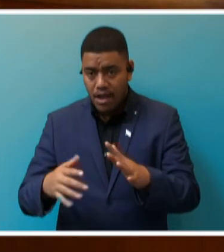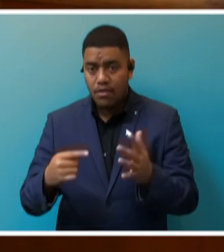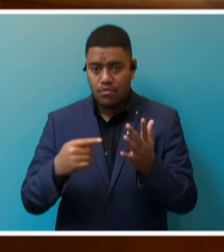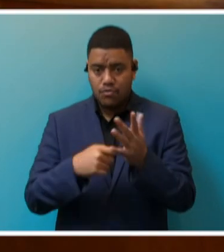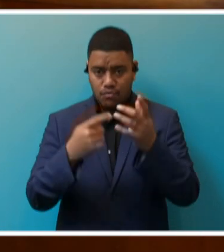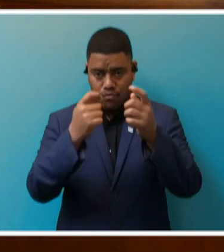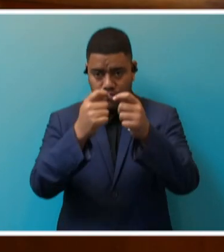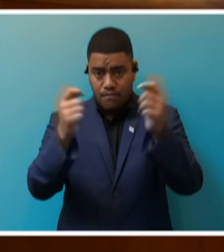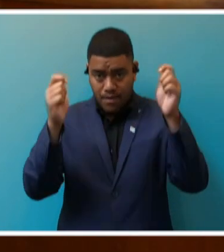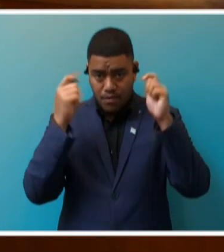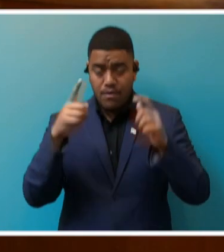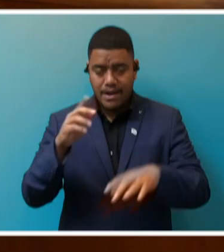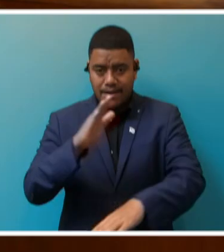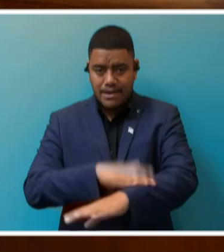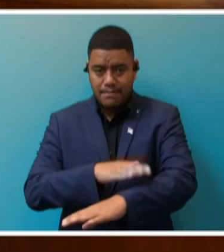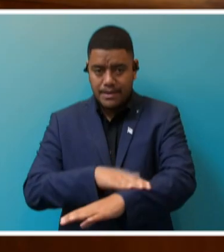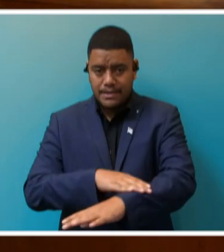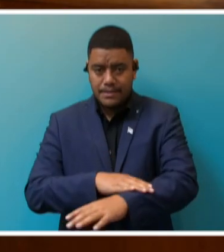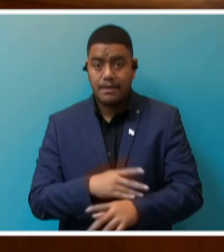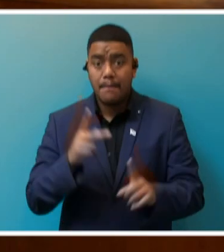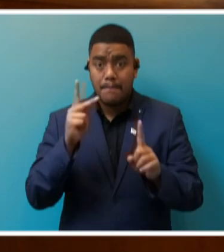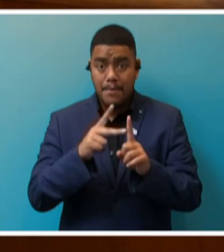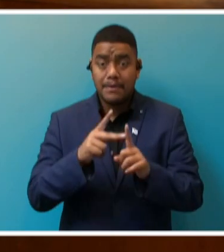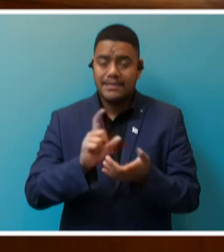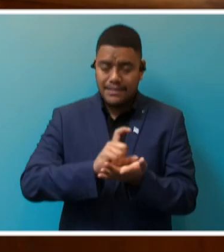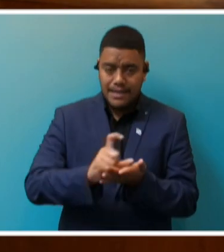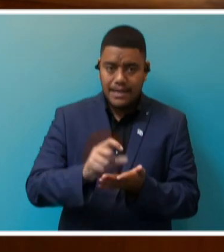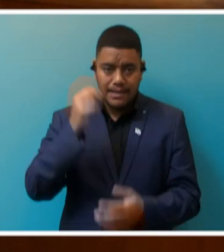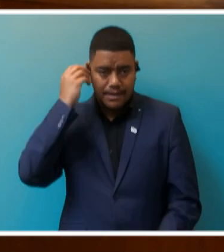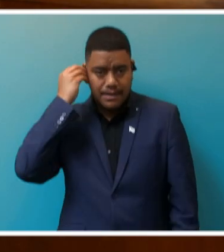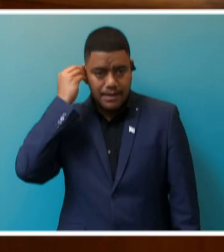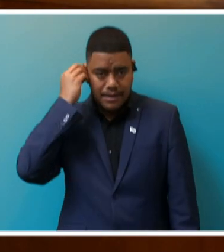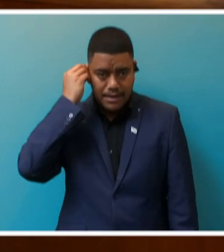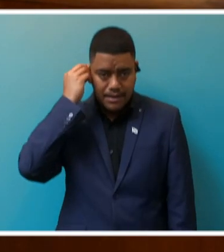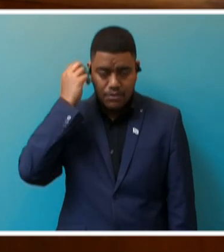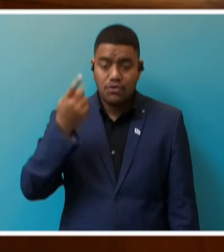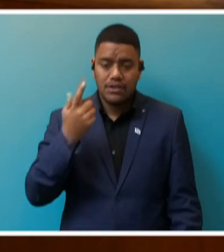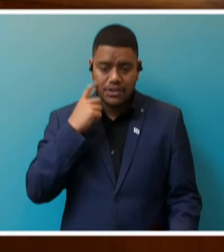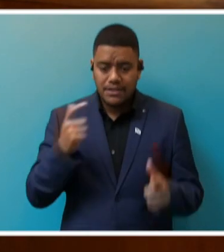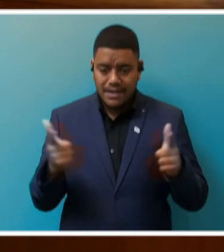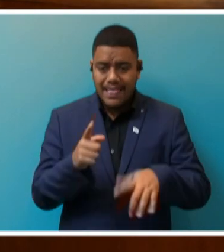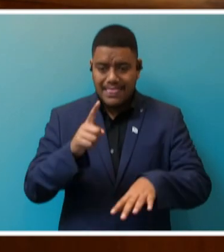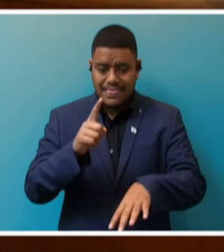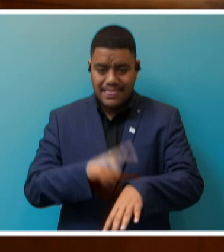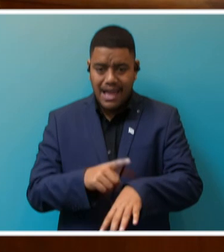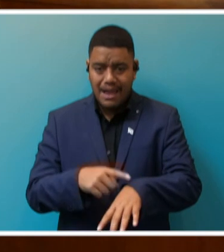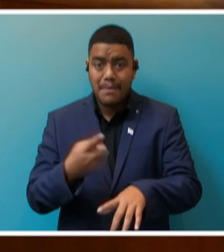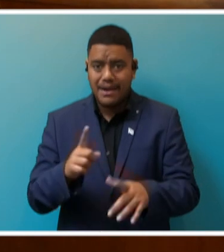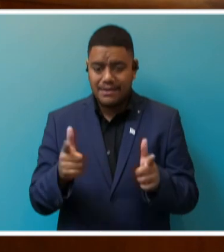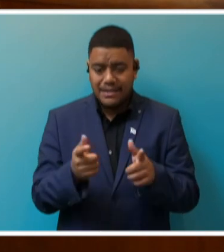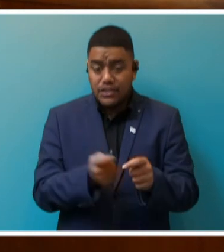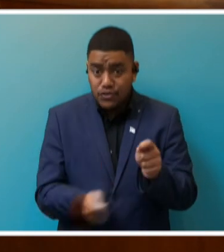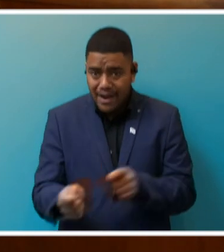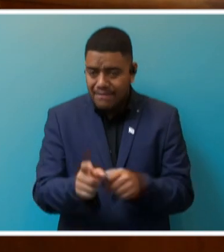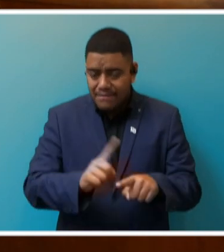and Kiribati. Its purpose is clear. That is to reduce the time and cost of trade across the Pacific